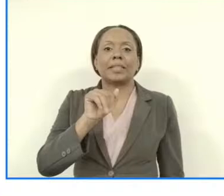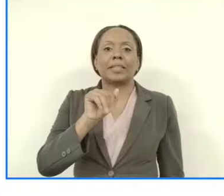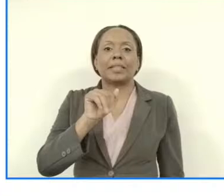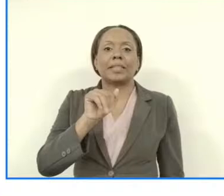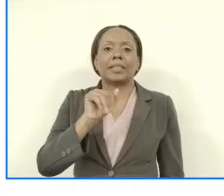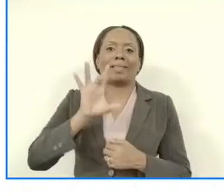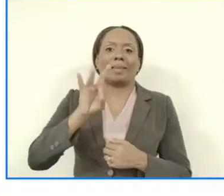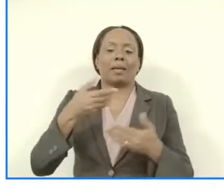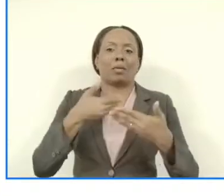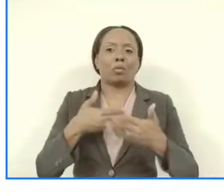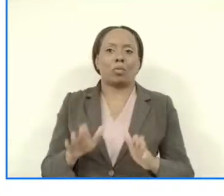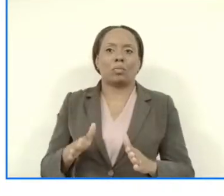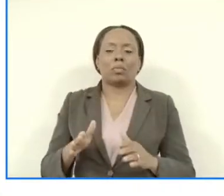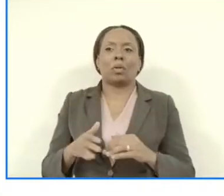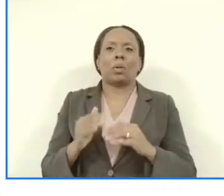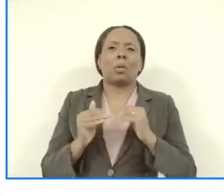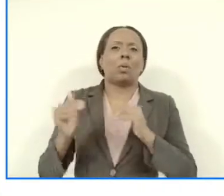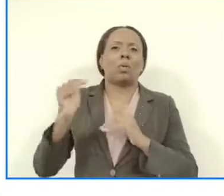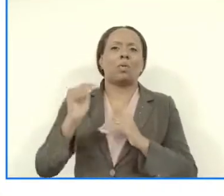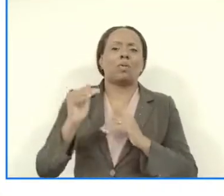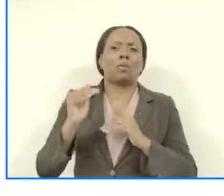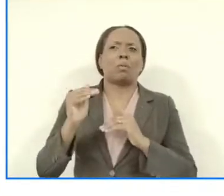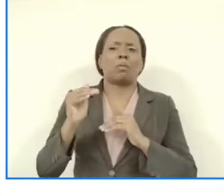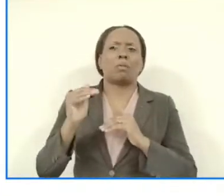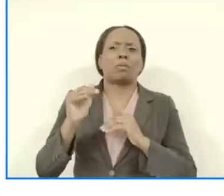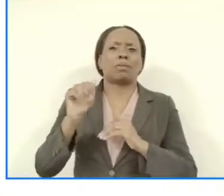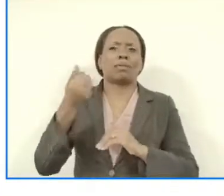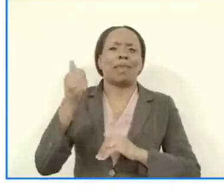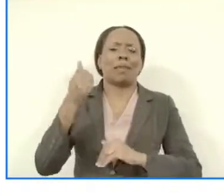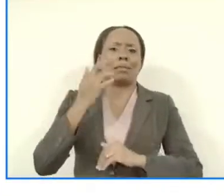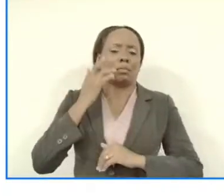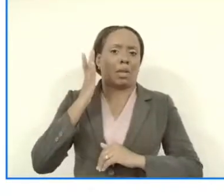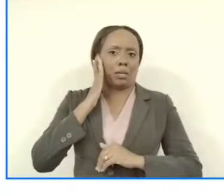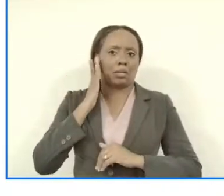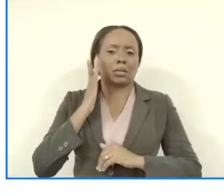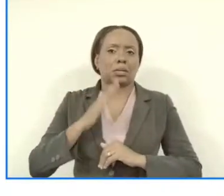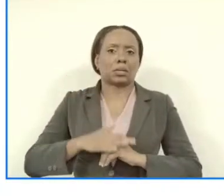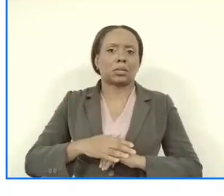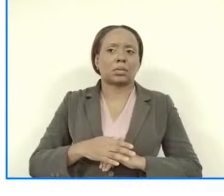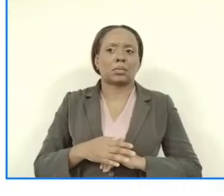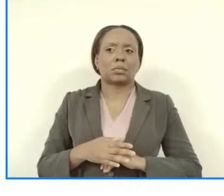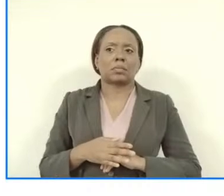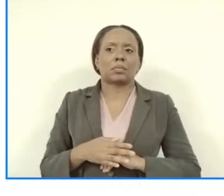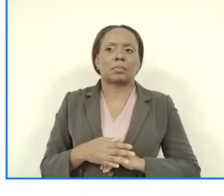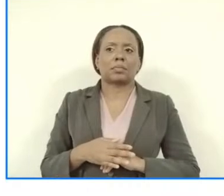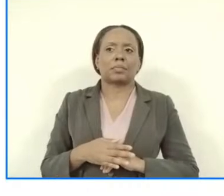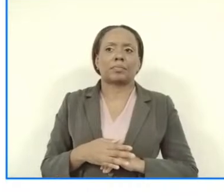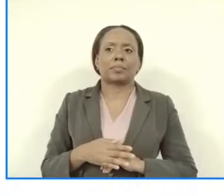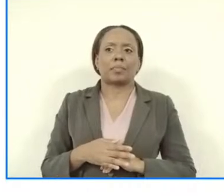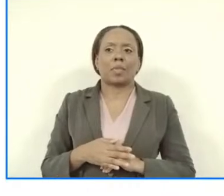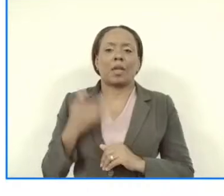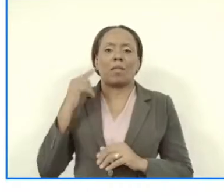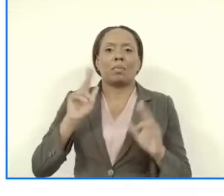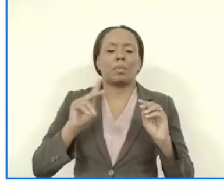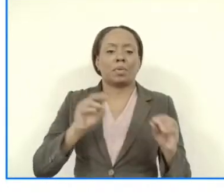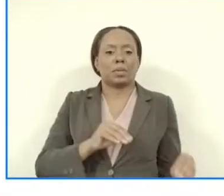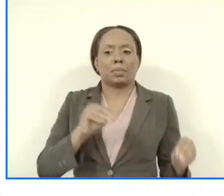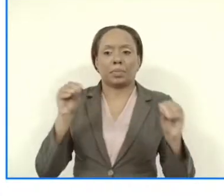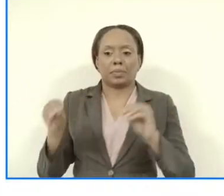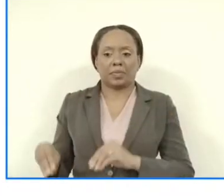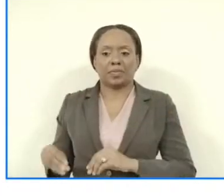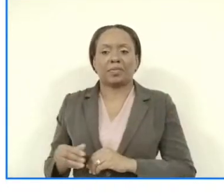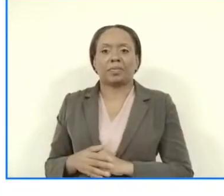over 10 hotels. We're trying to, as much as possible, make it self-contained unit so persons